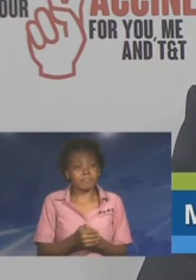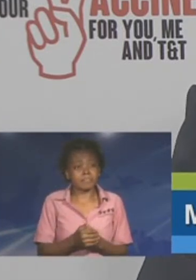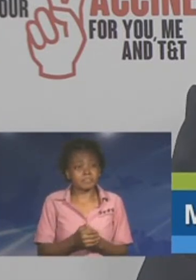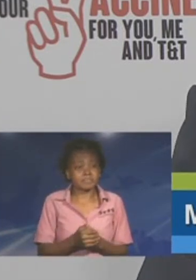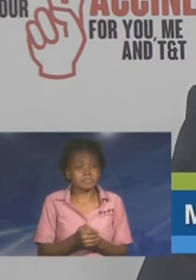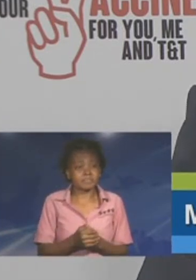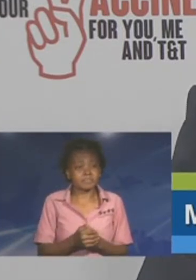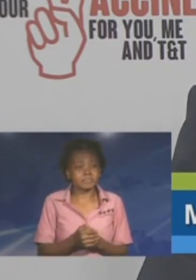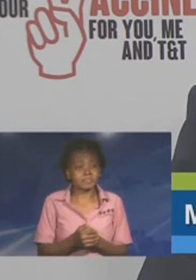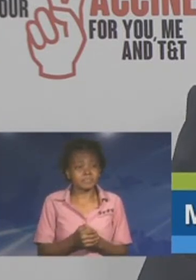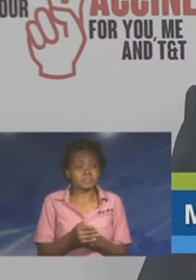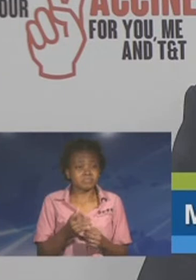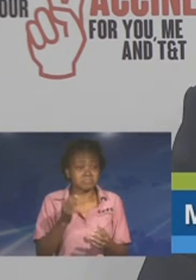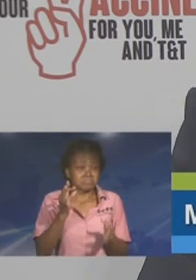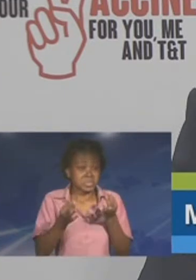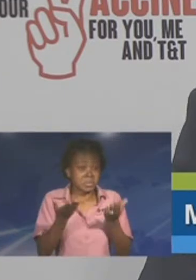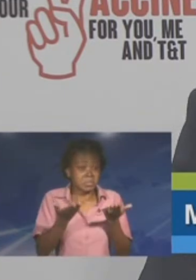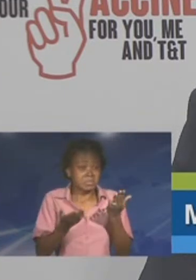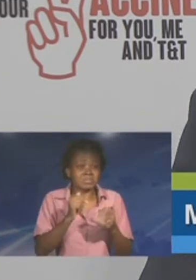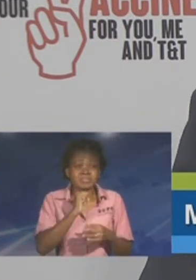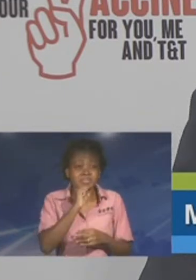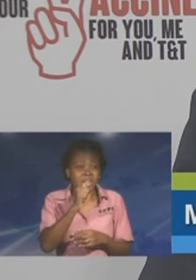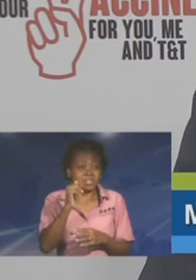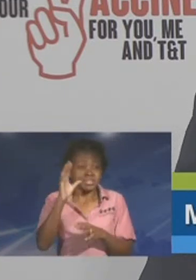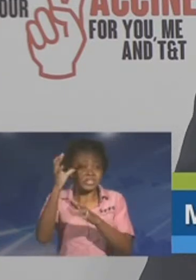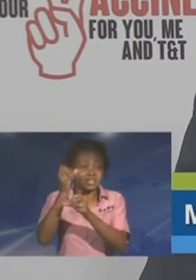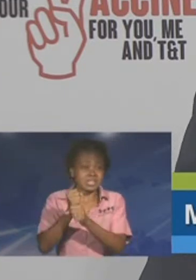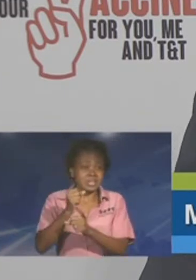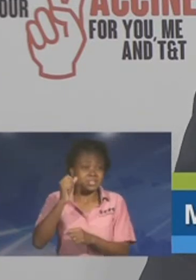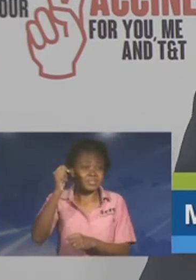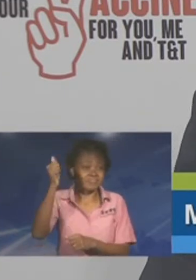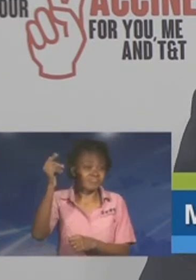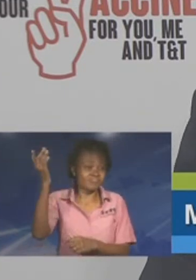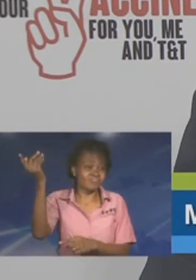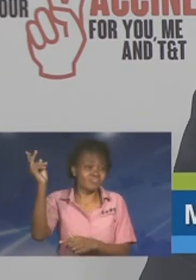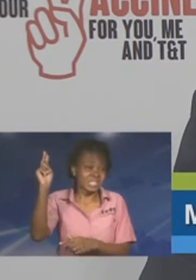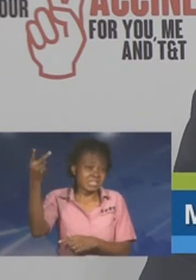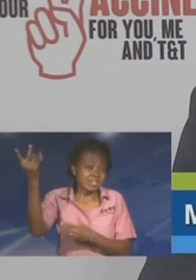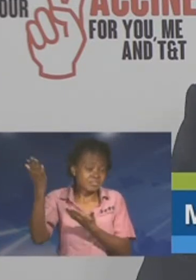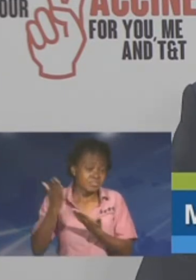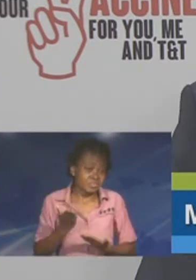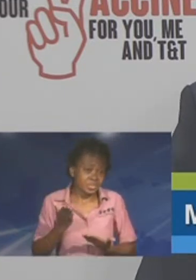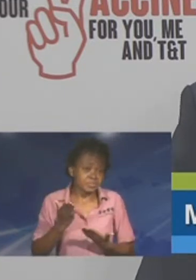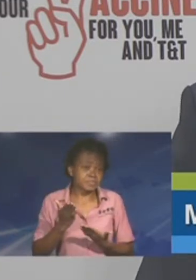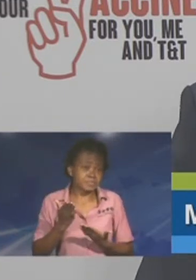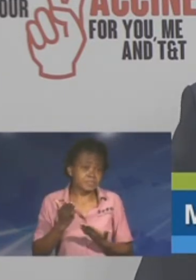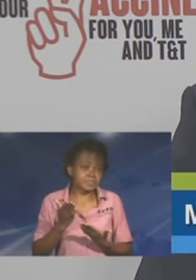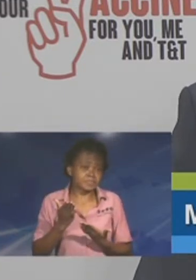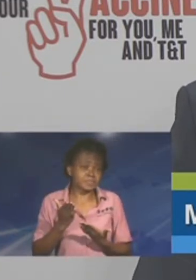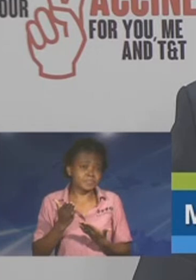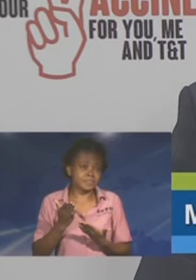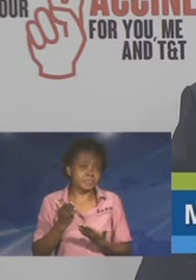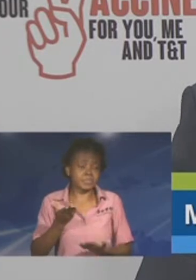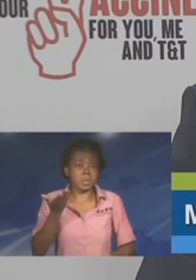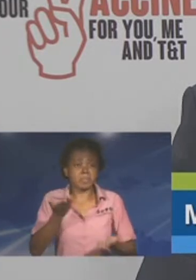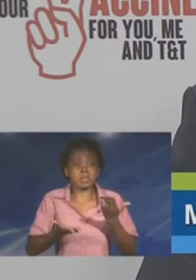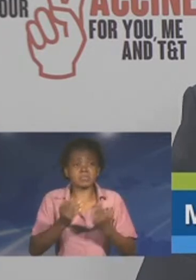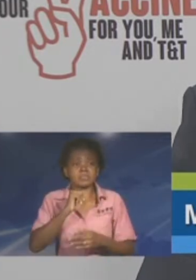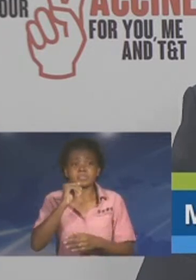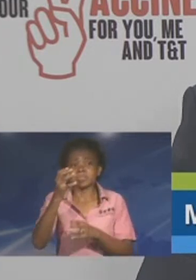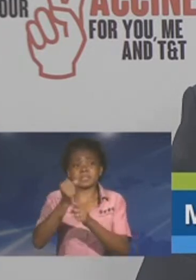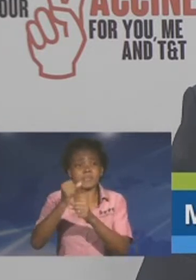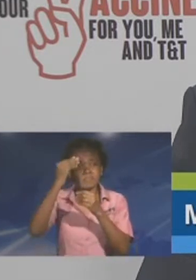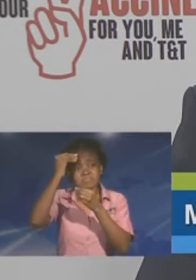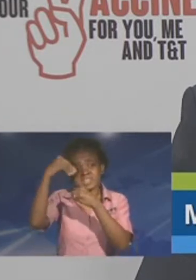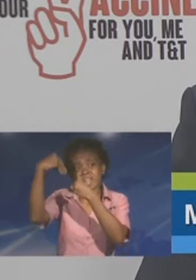to simply send it down here to be destroyed. It is better it goes to another country that has an appetite